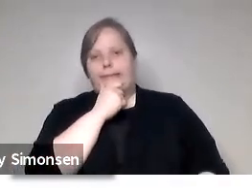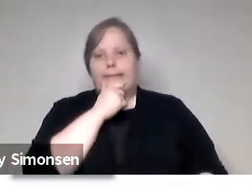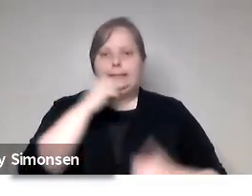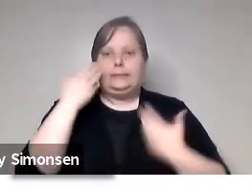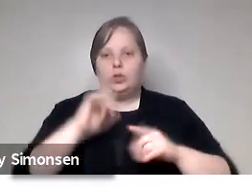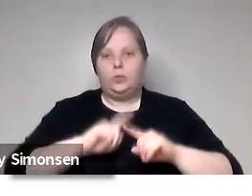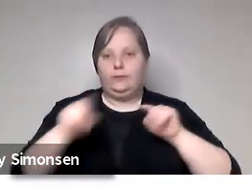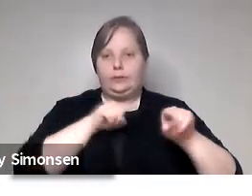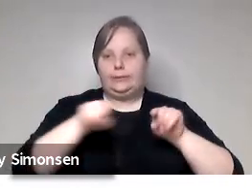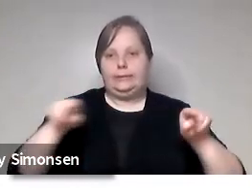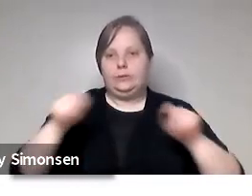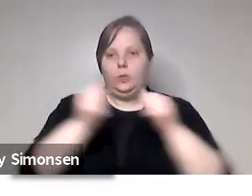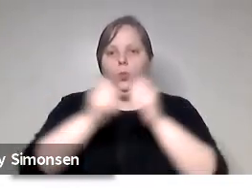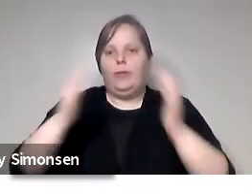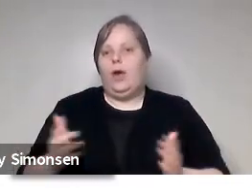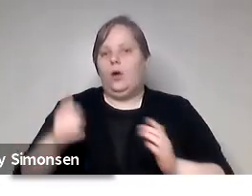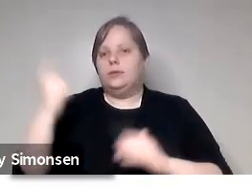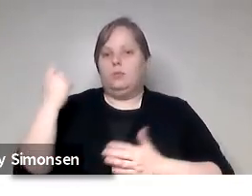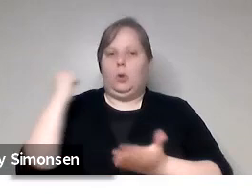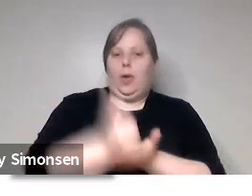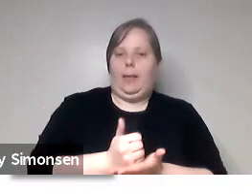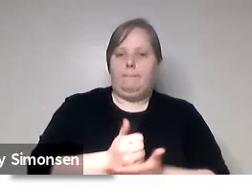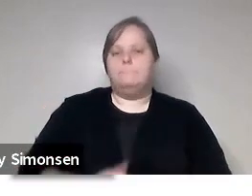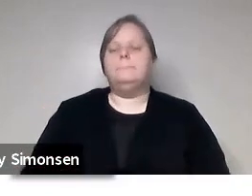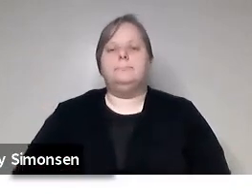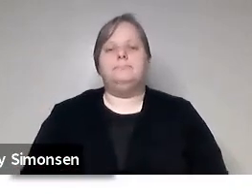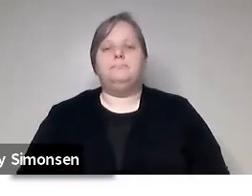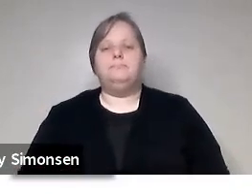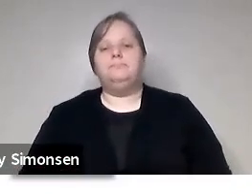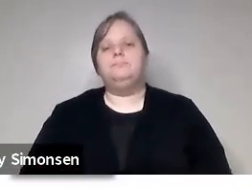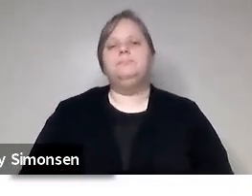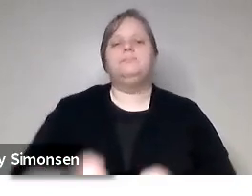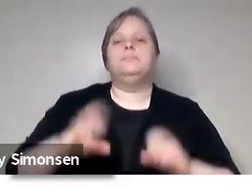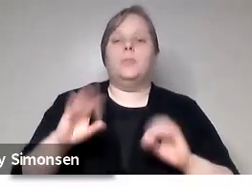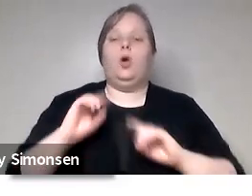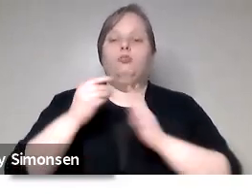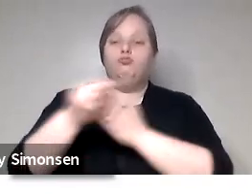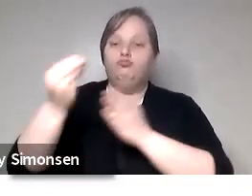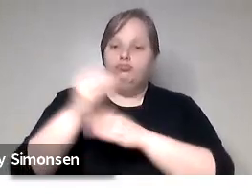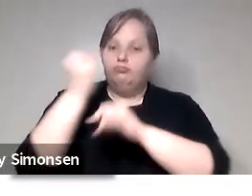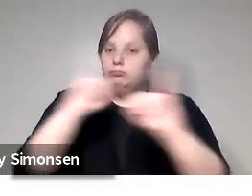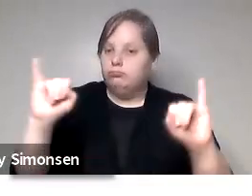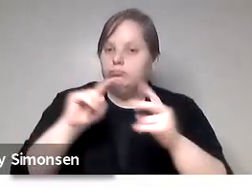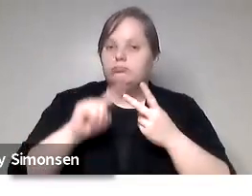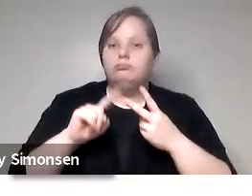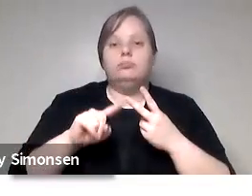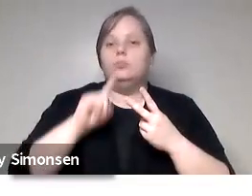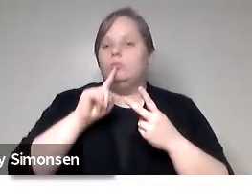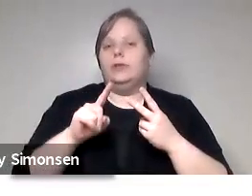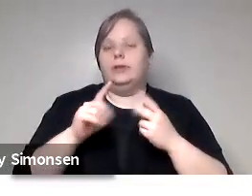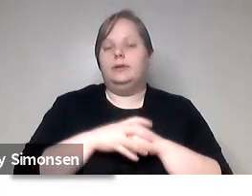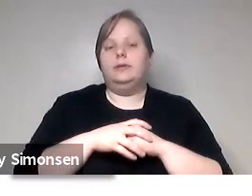them apart without some assistance. So if he's shopping independently, he is only going to